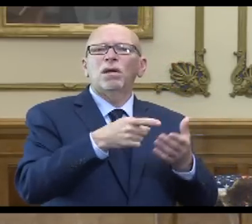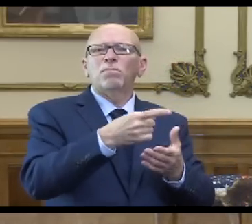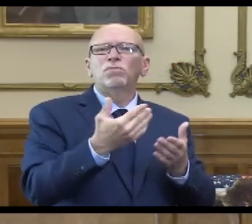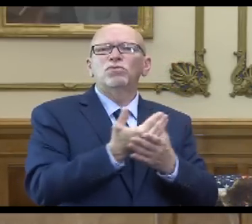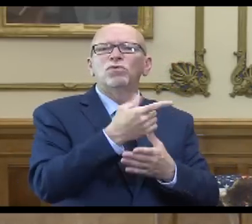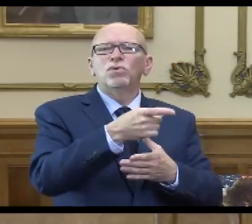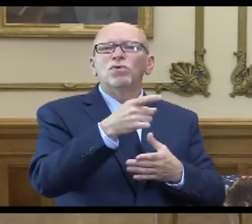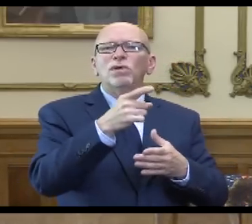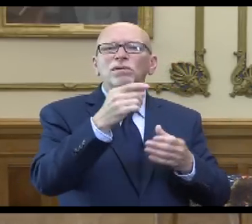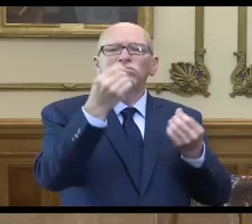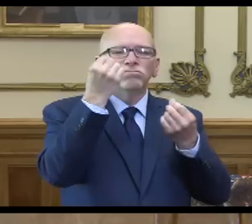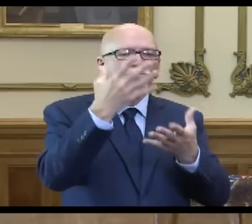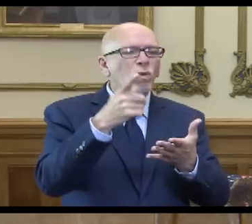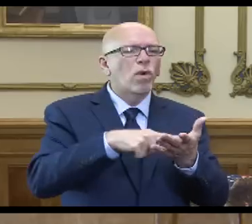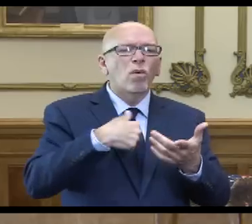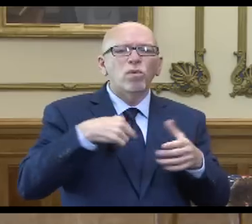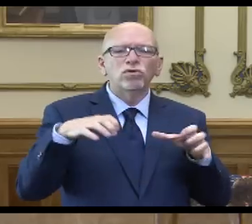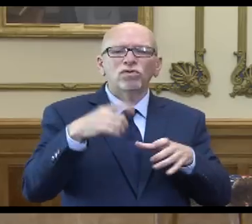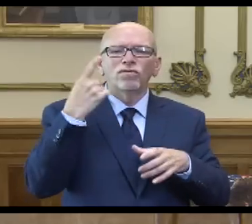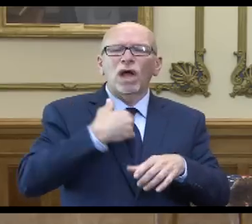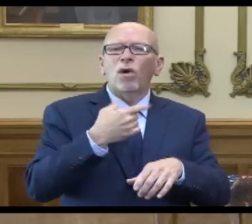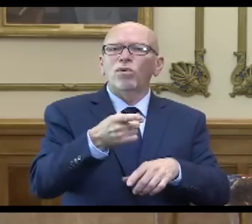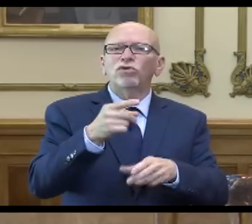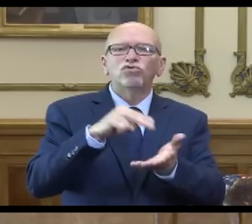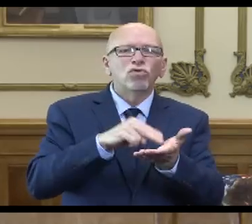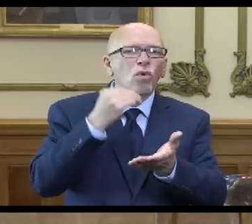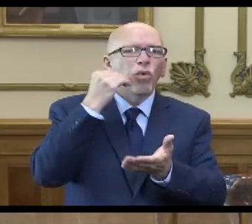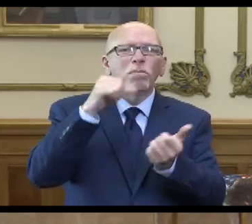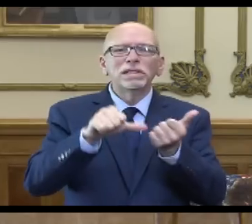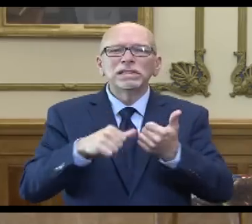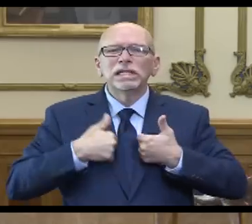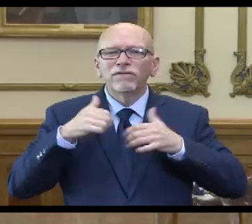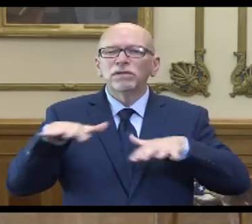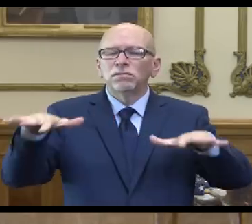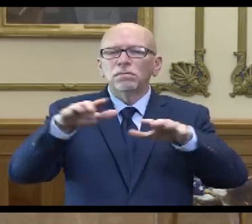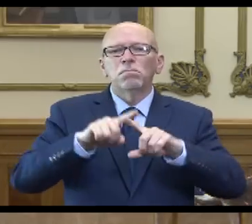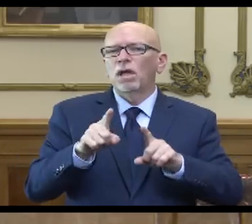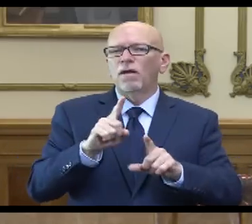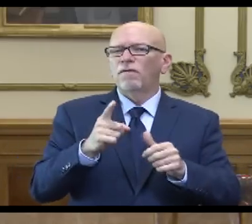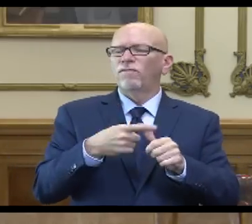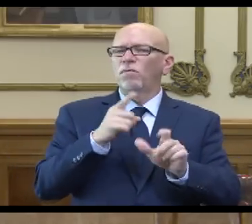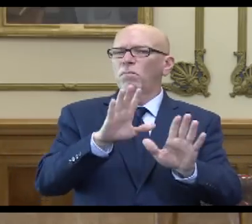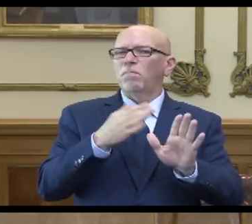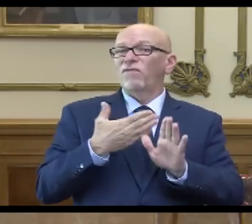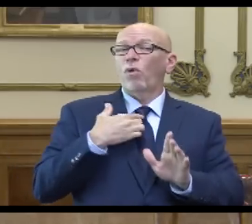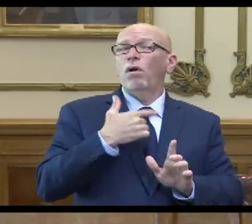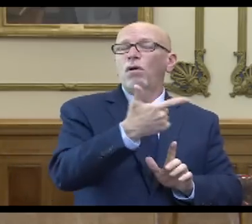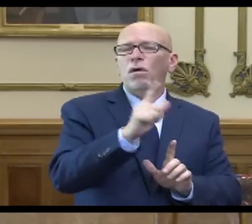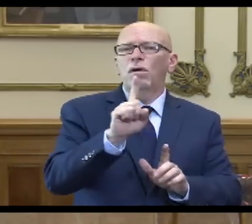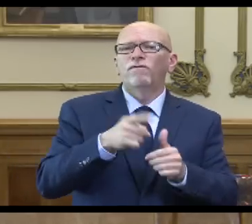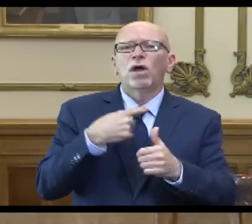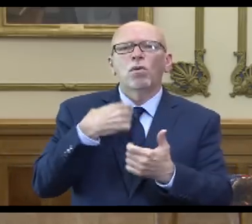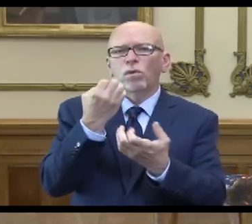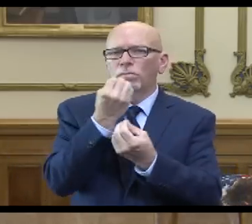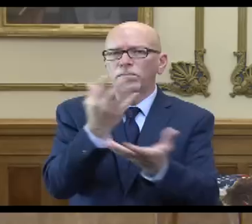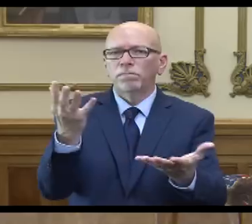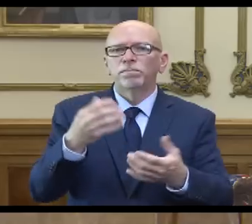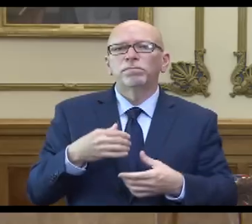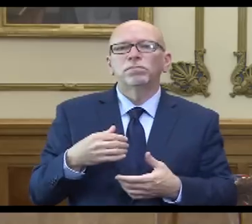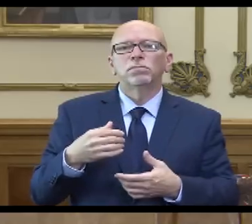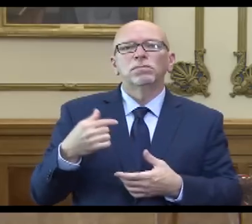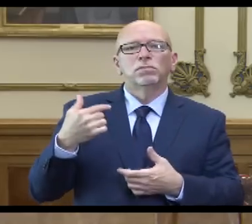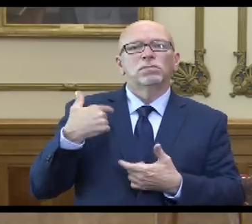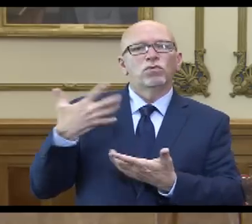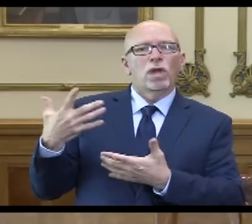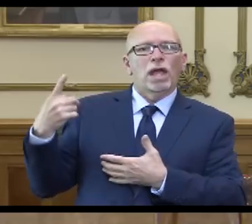data and other steps that we're taking in our long-term care facilities. But before I do that, I wanted to let you know that I've been